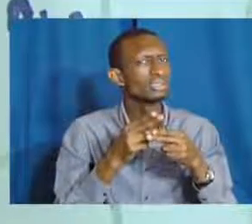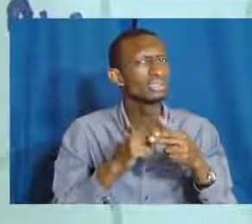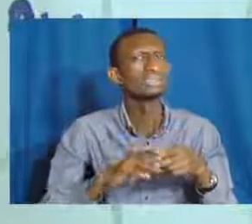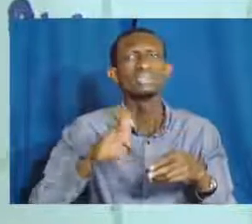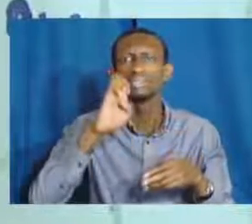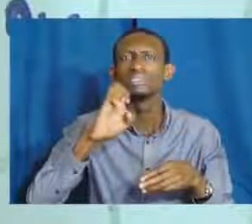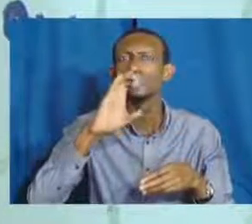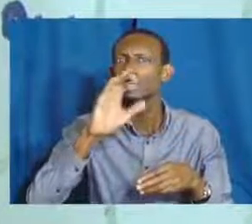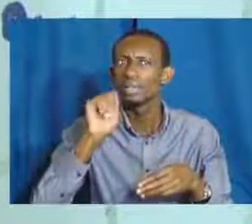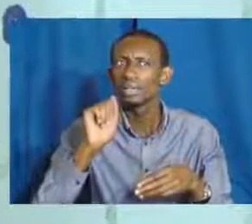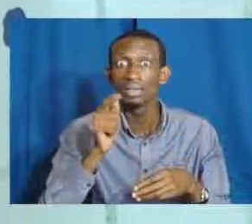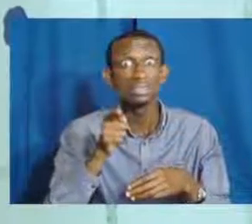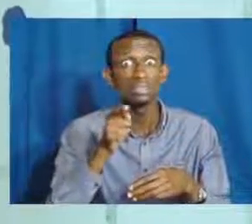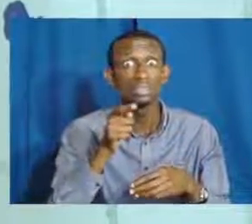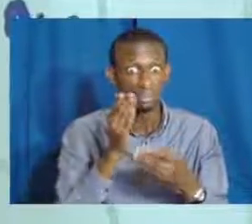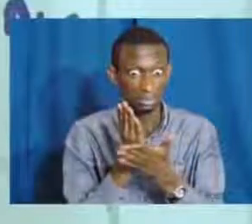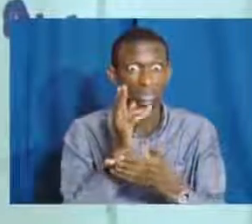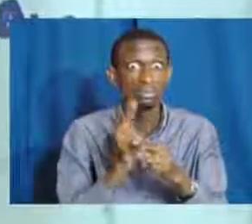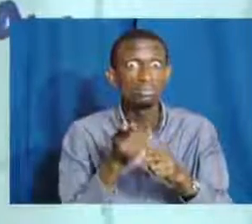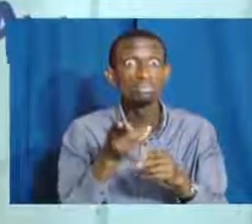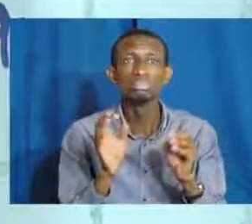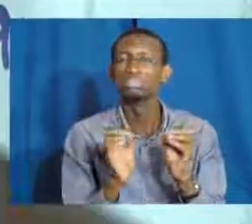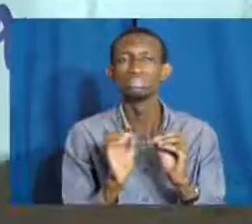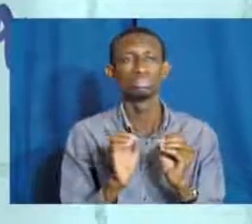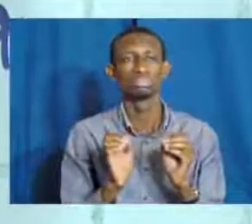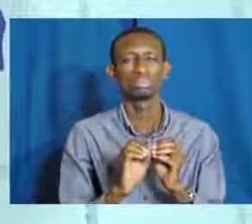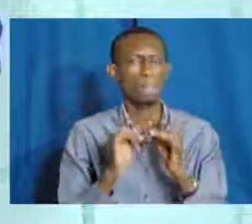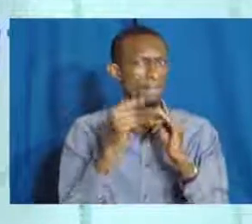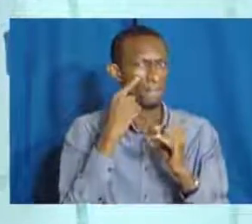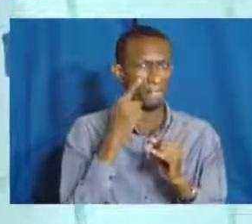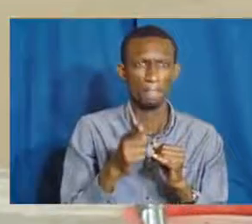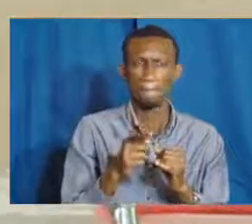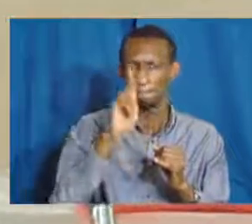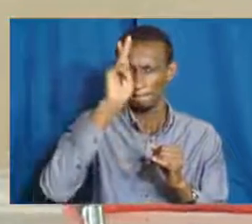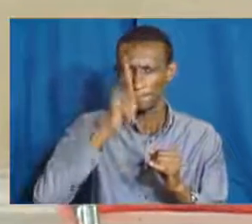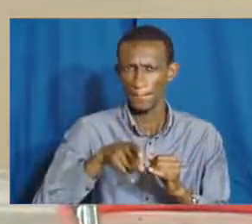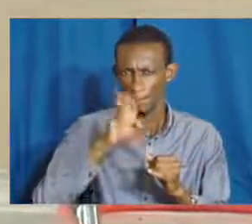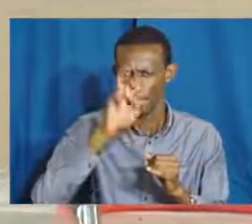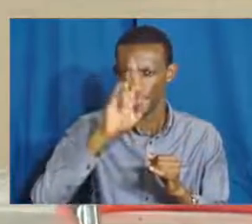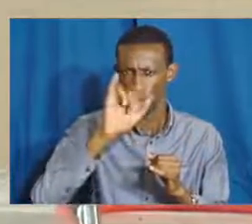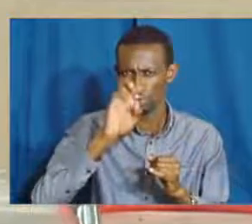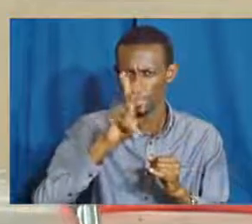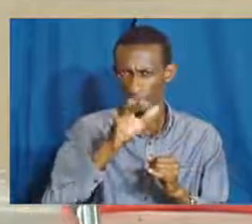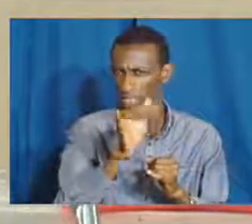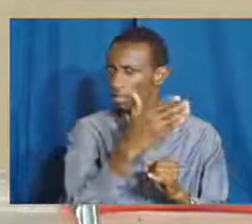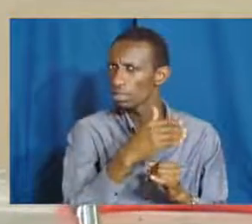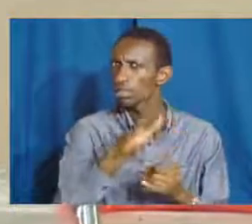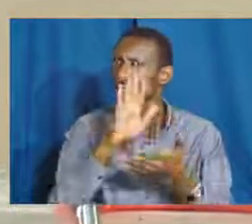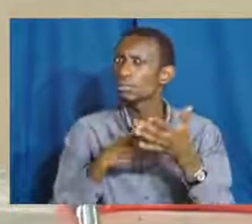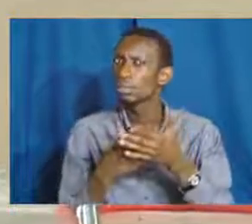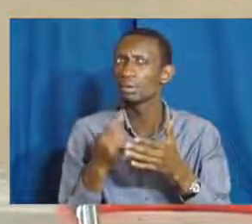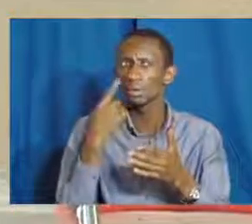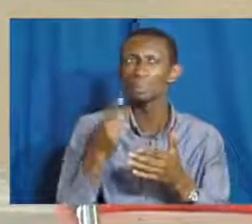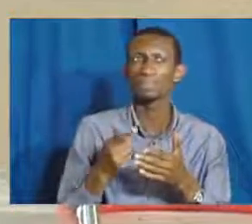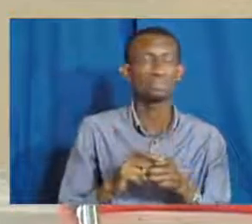not its real name. But when you come to the periodic table here, you will see that the element that comes